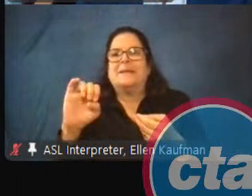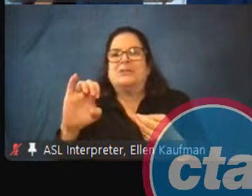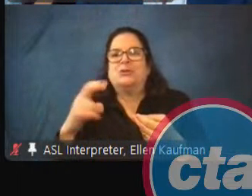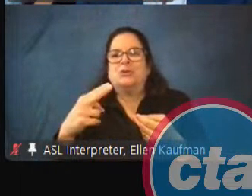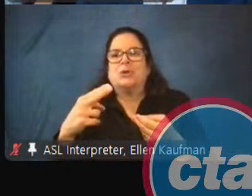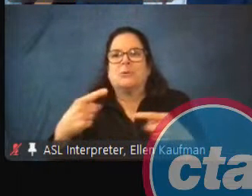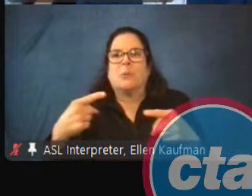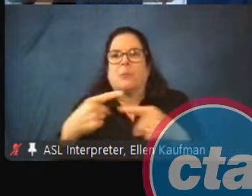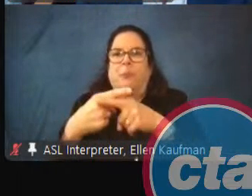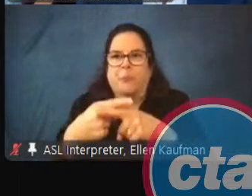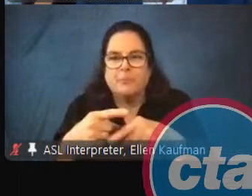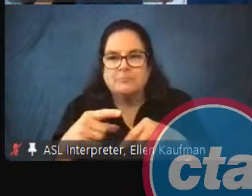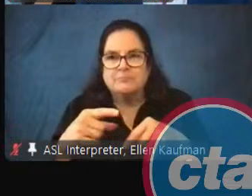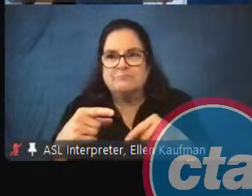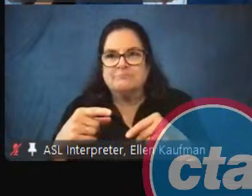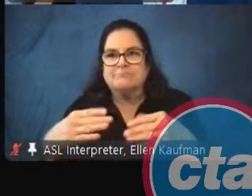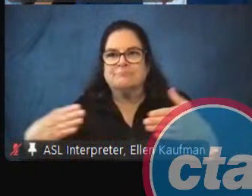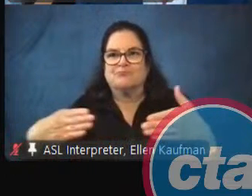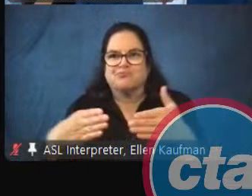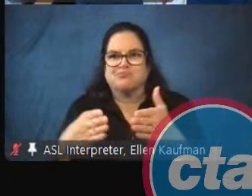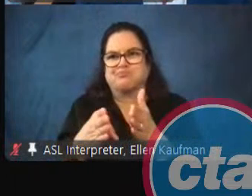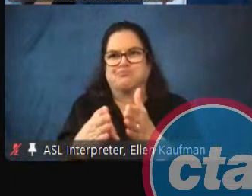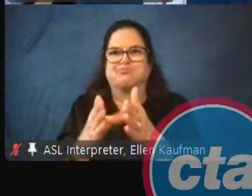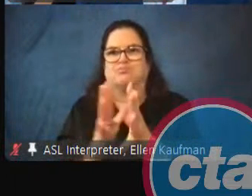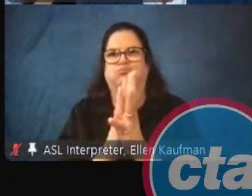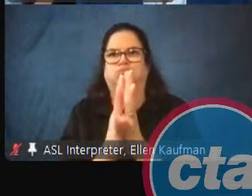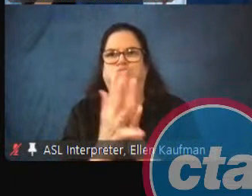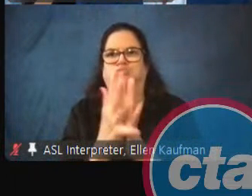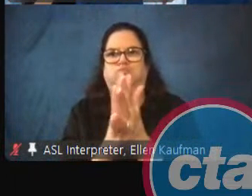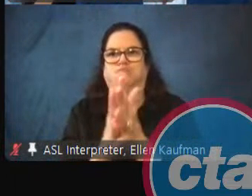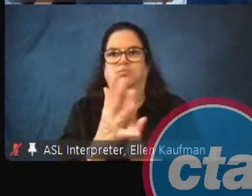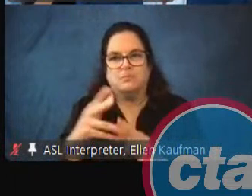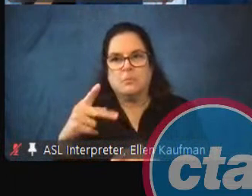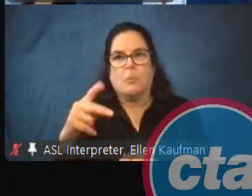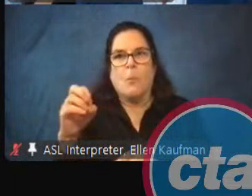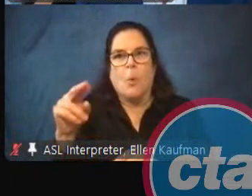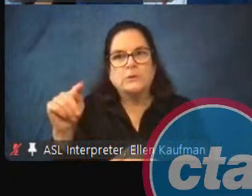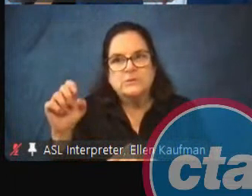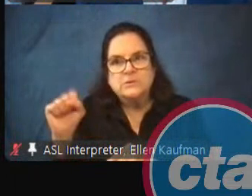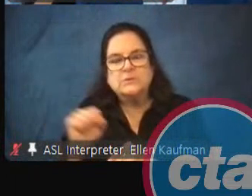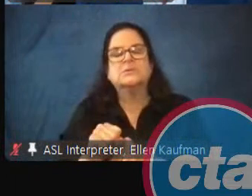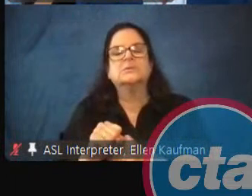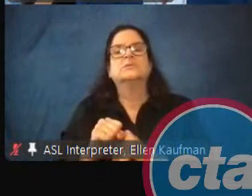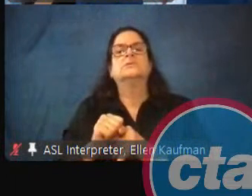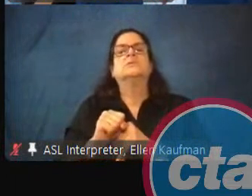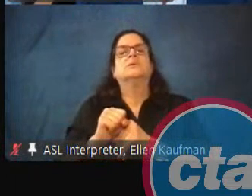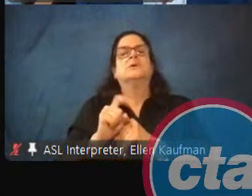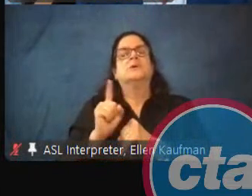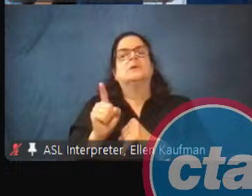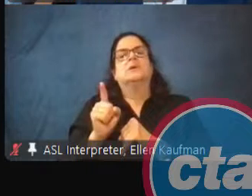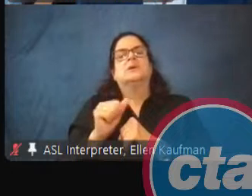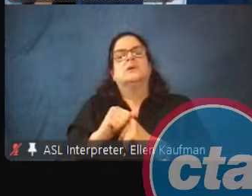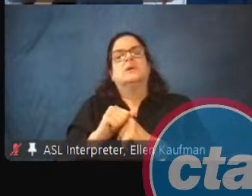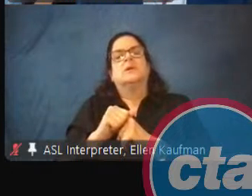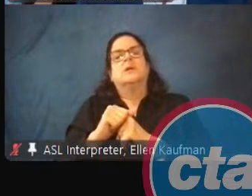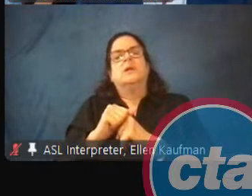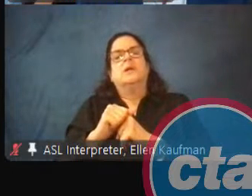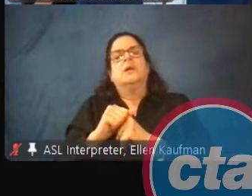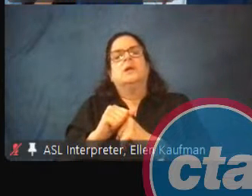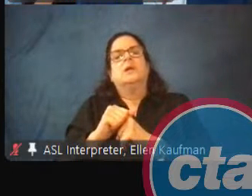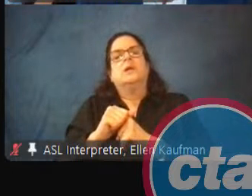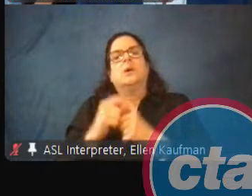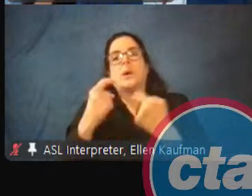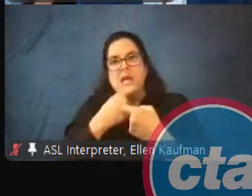of set ourselves up for this longer term revisioning? And then I would note as well on the service side, we announced last week